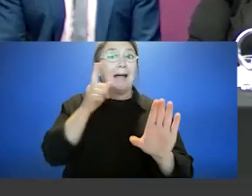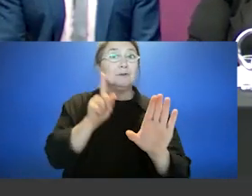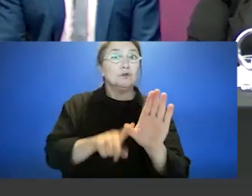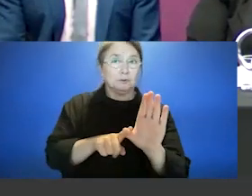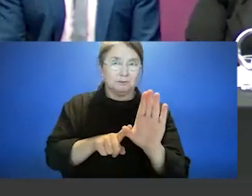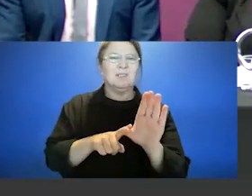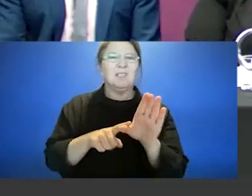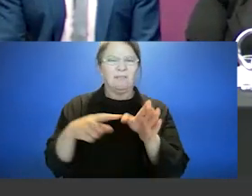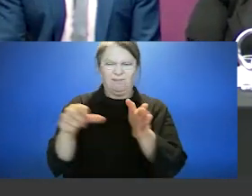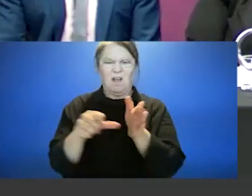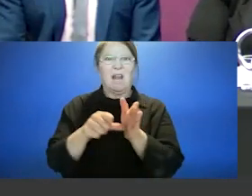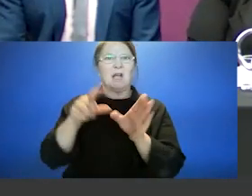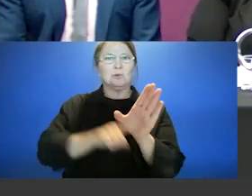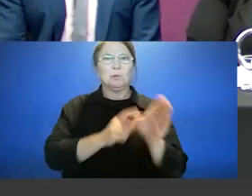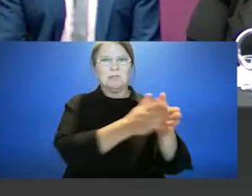year of